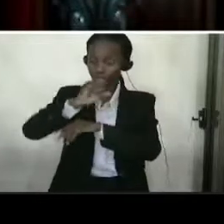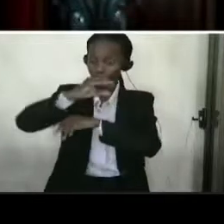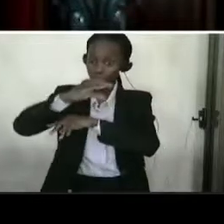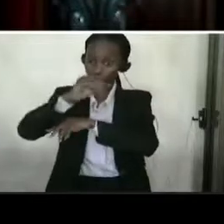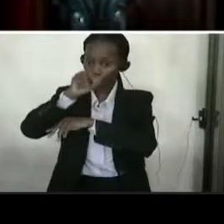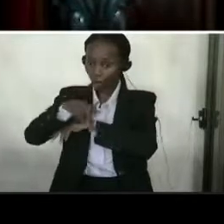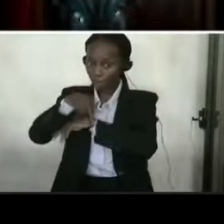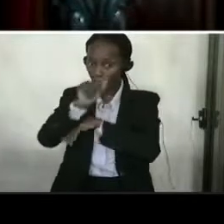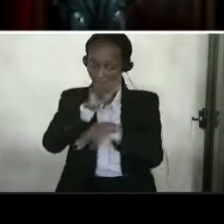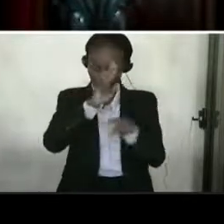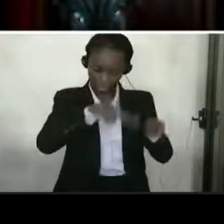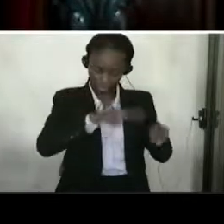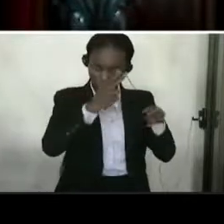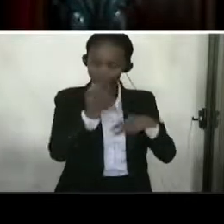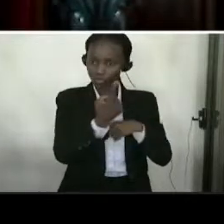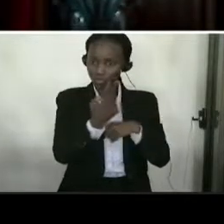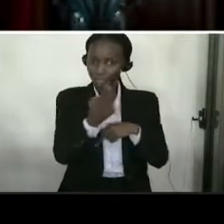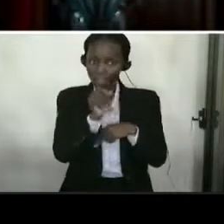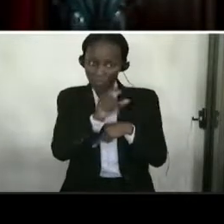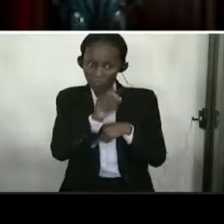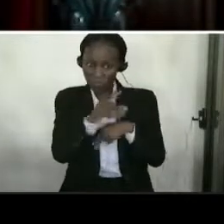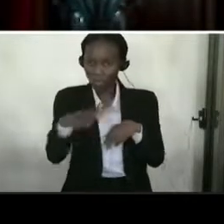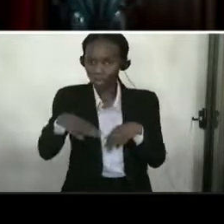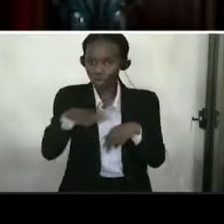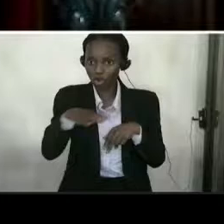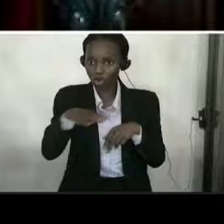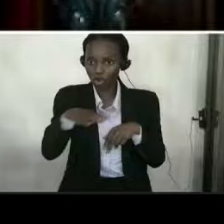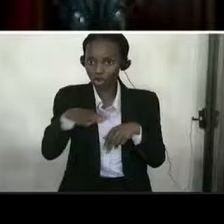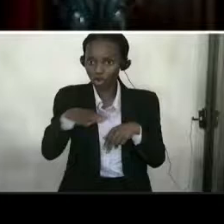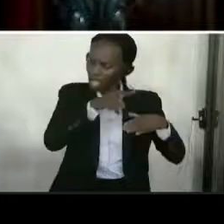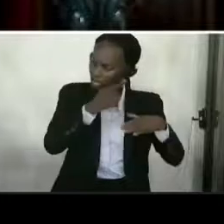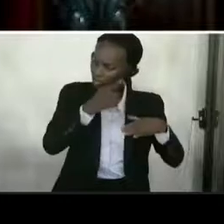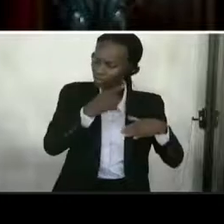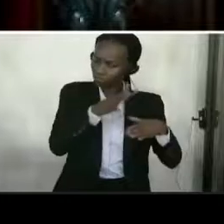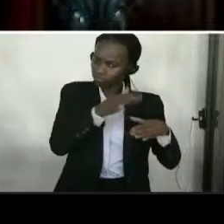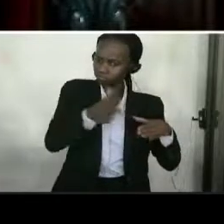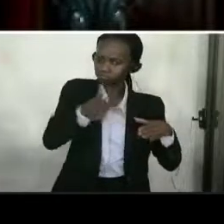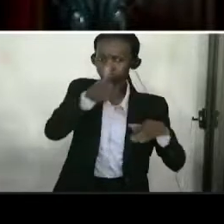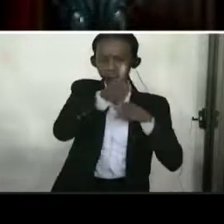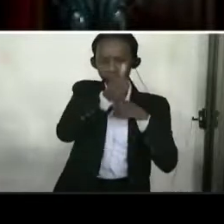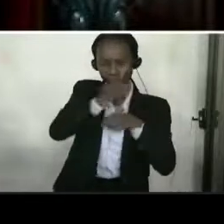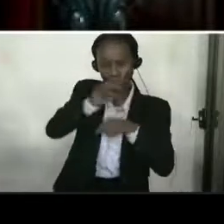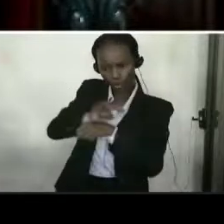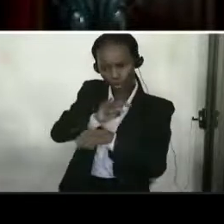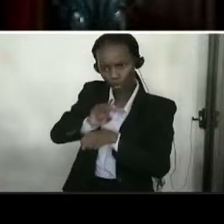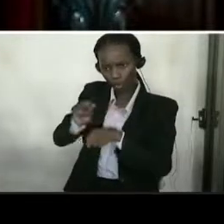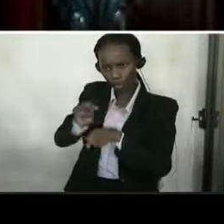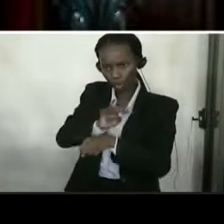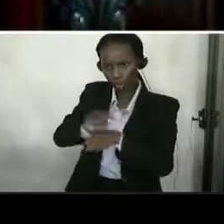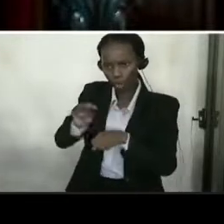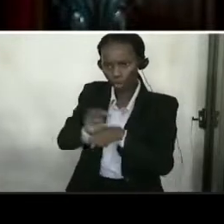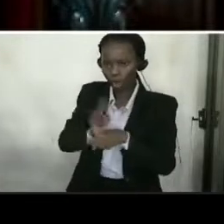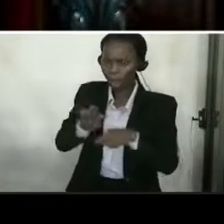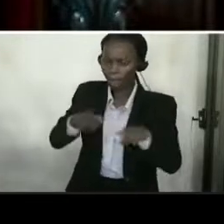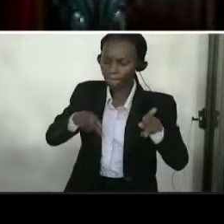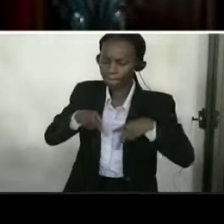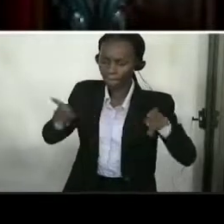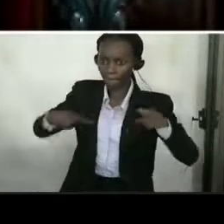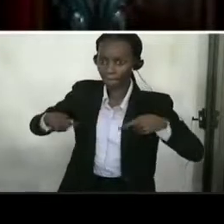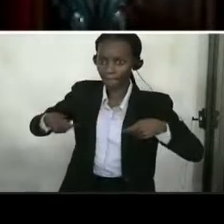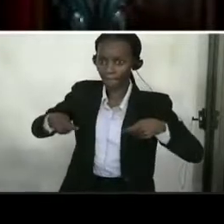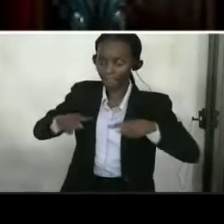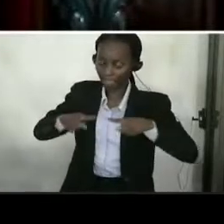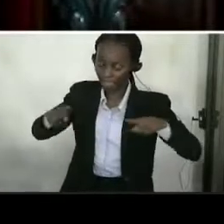the last defense to safeguard public money. They undermine us as a democratically elected